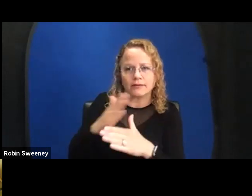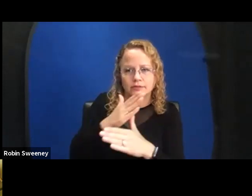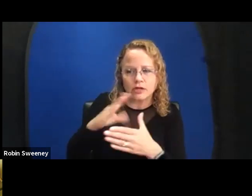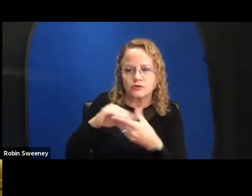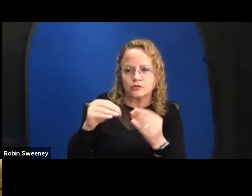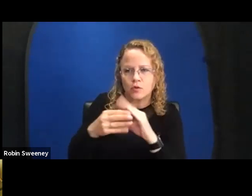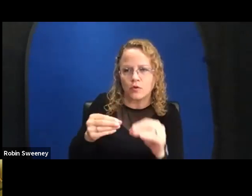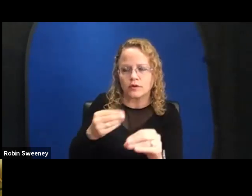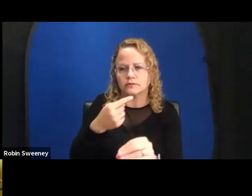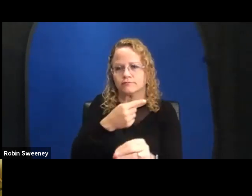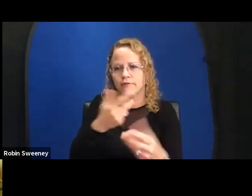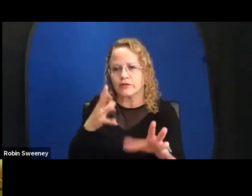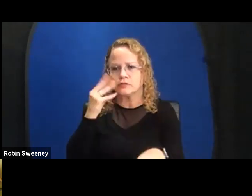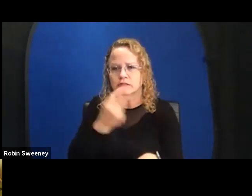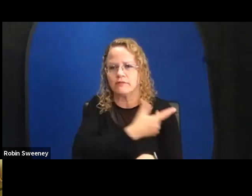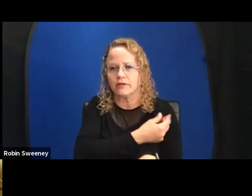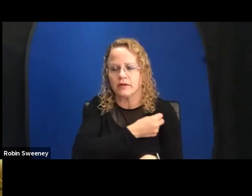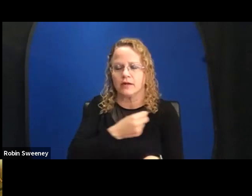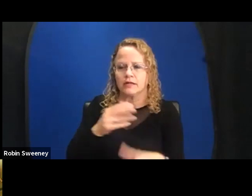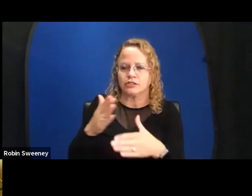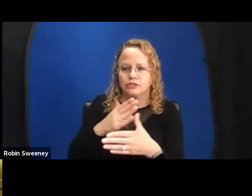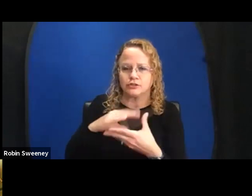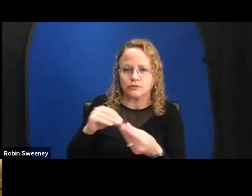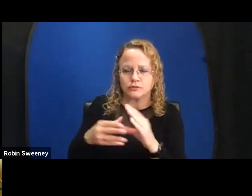been vaccinated, share the stories of